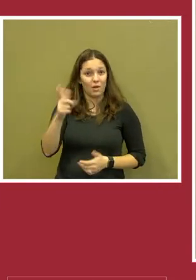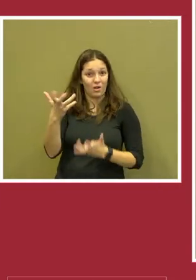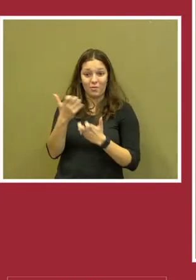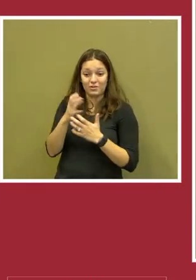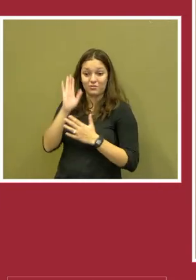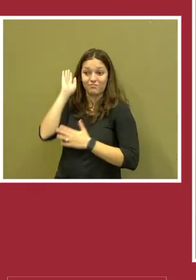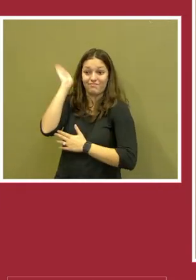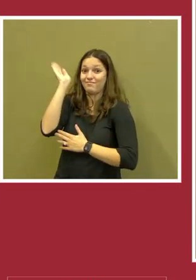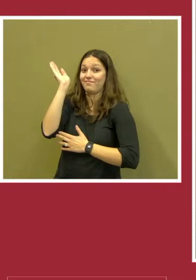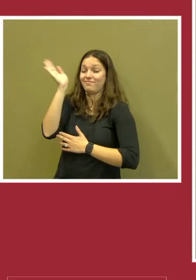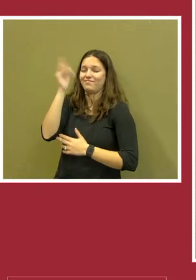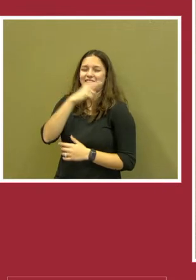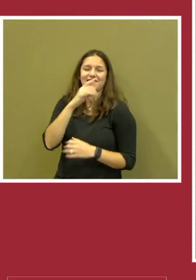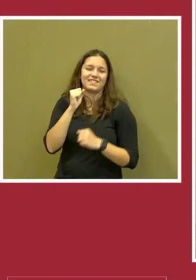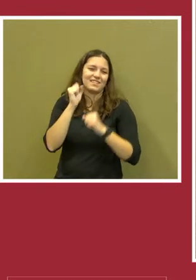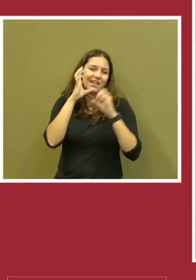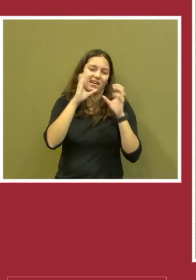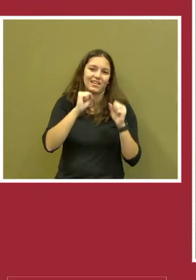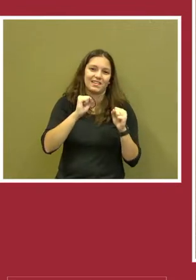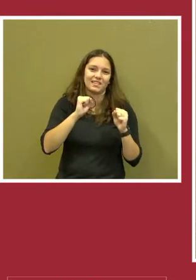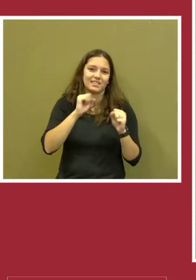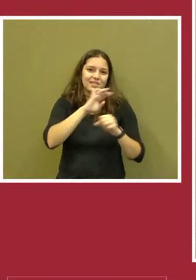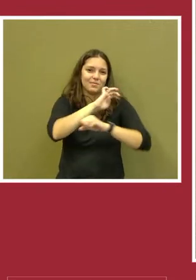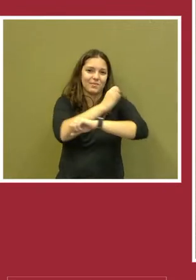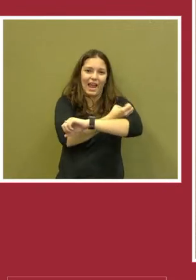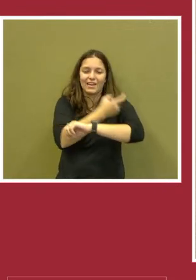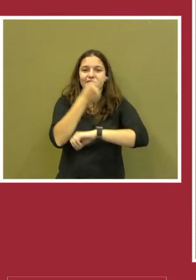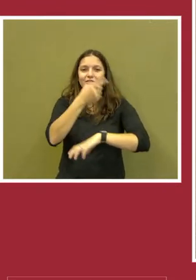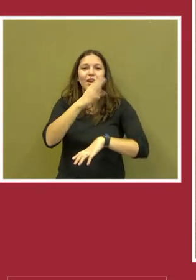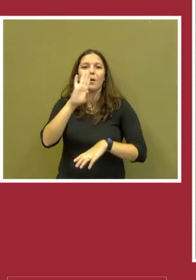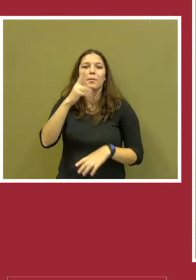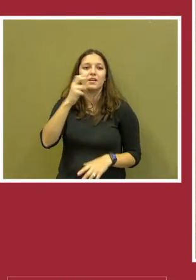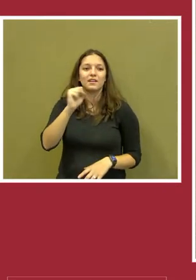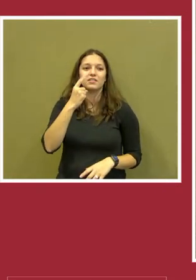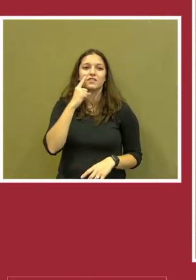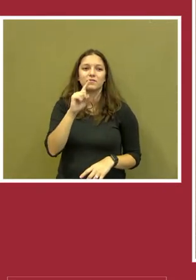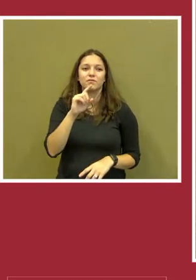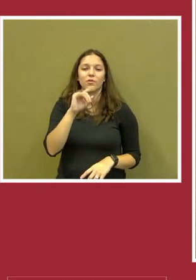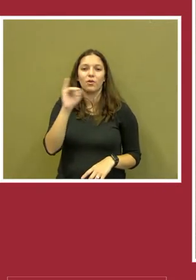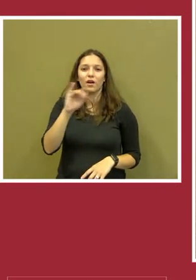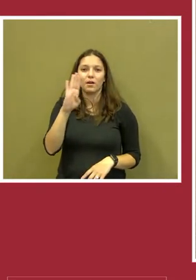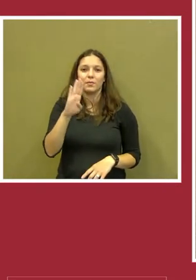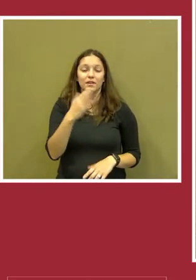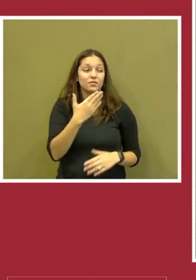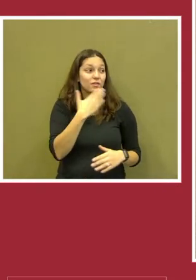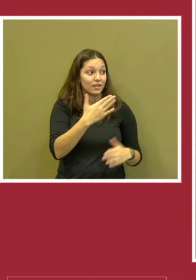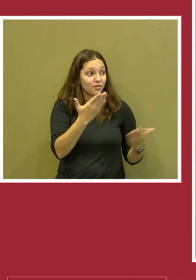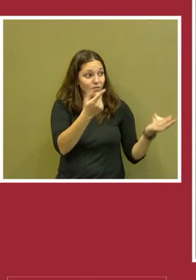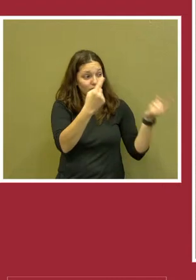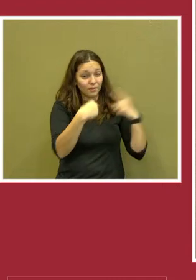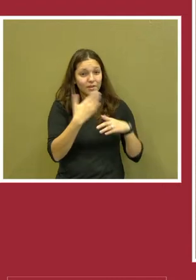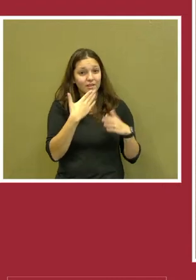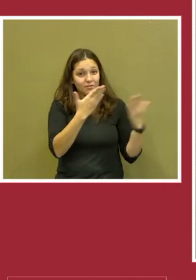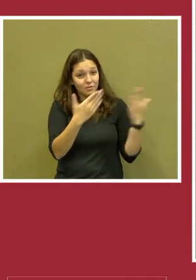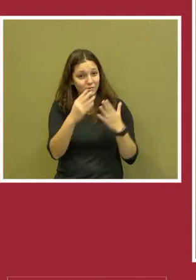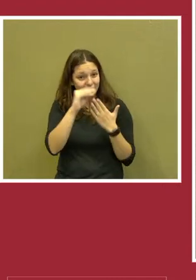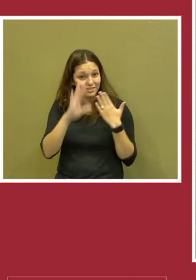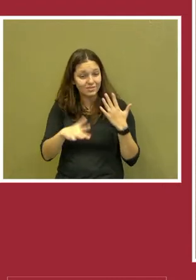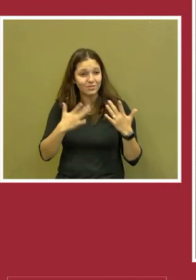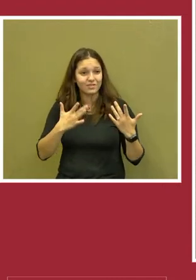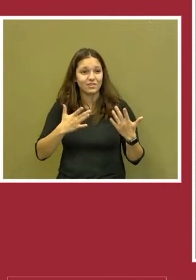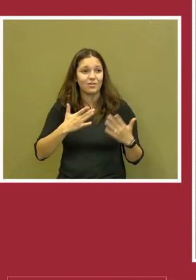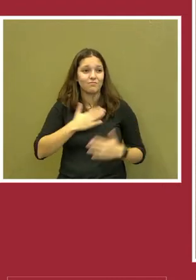just awesome energy from Ben High for IB, so really appreciate that. Paul, thank you for being here, and thank you for bringing your students. It was a joy to